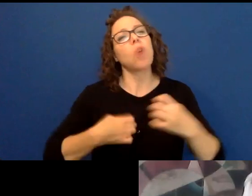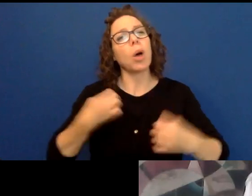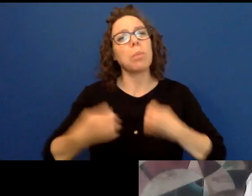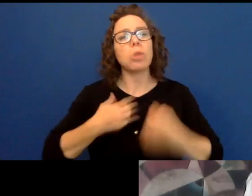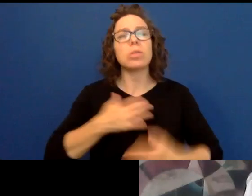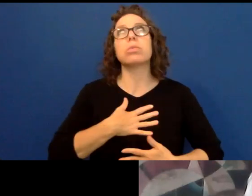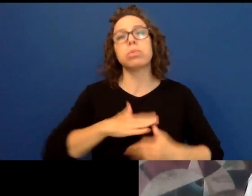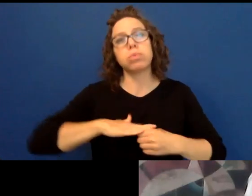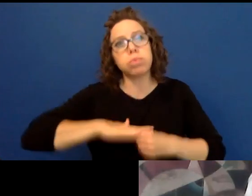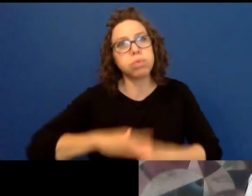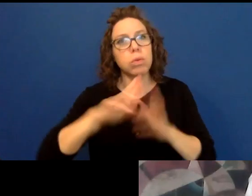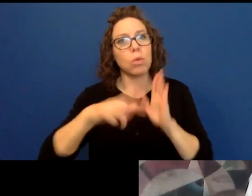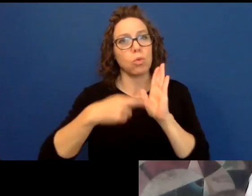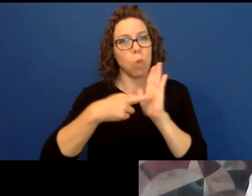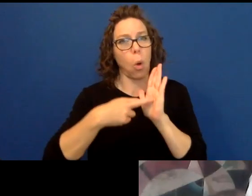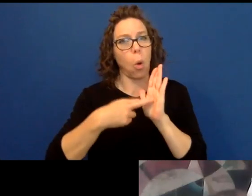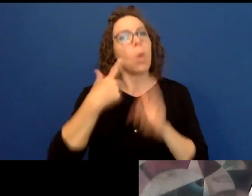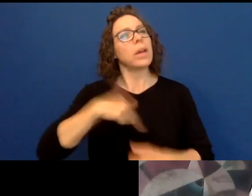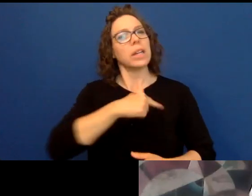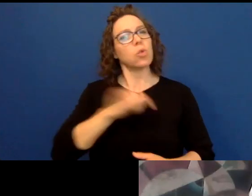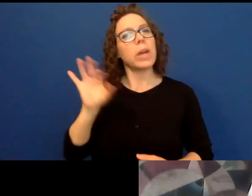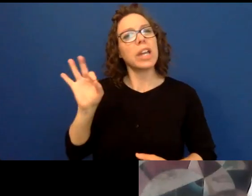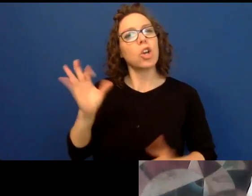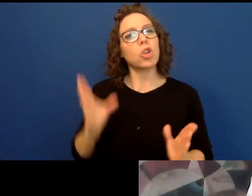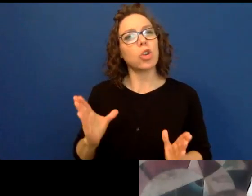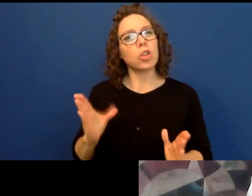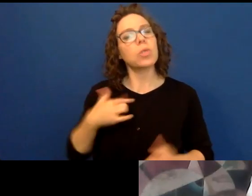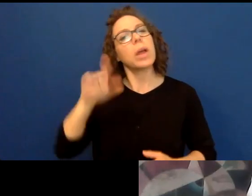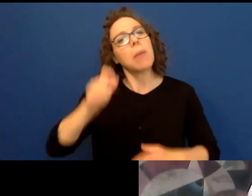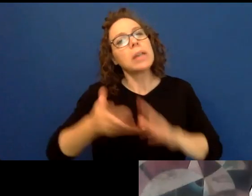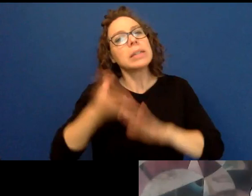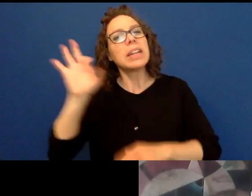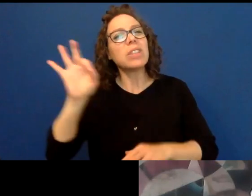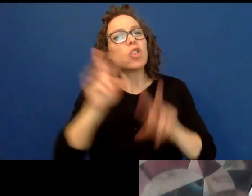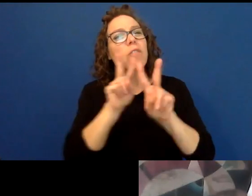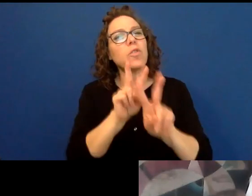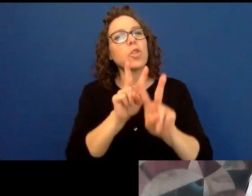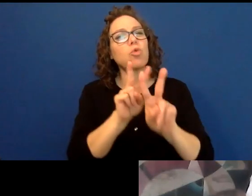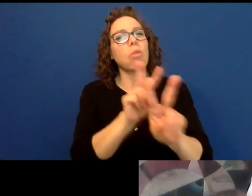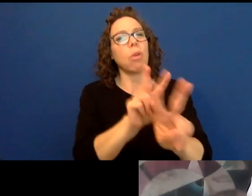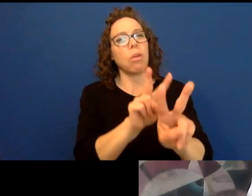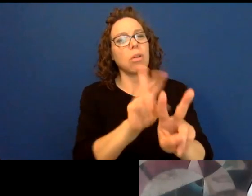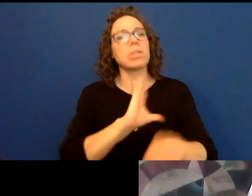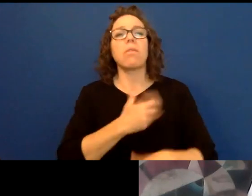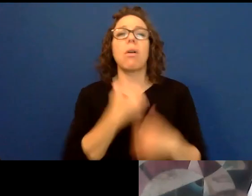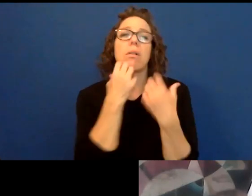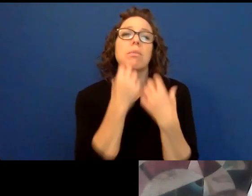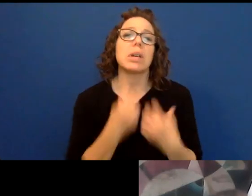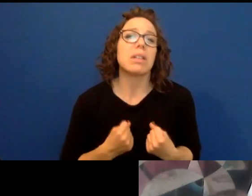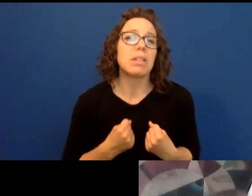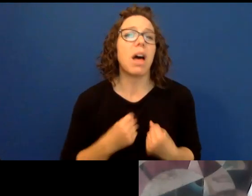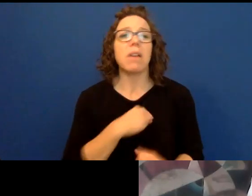taxing roles that we have as clergy is officiating at the funerals of our beloved congregants and